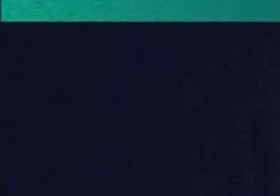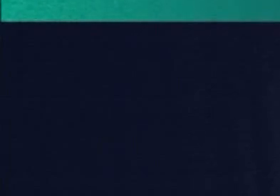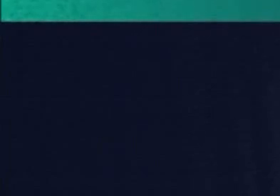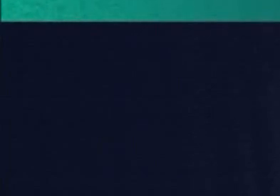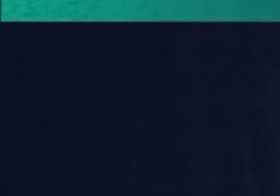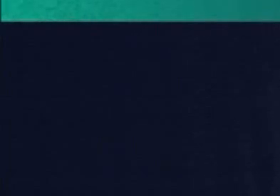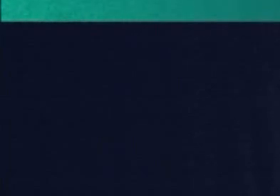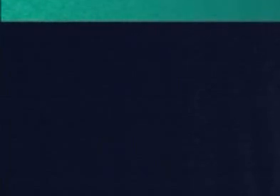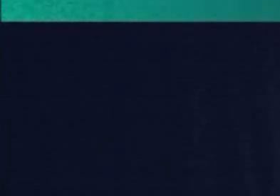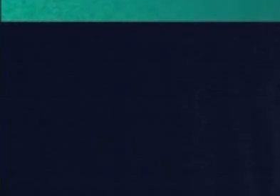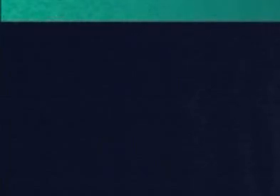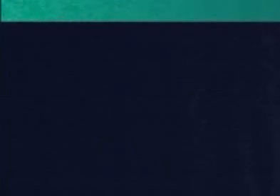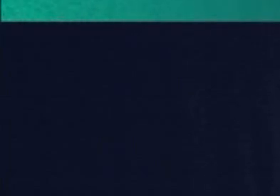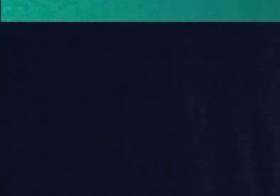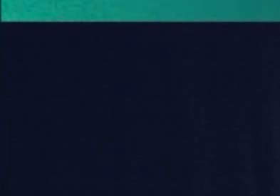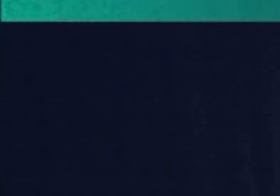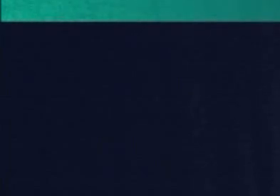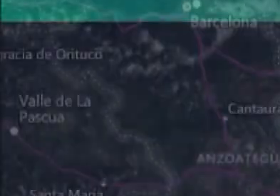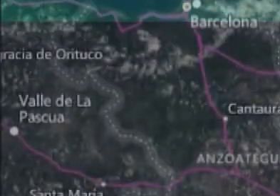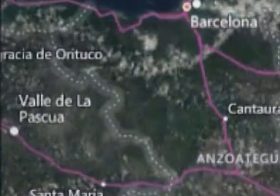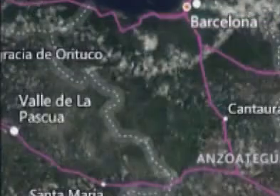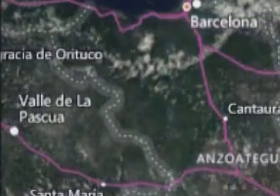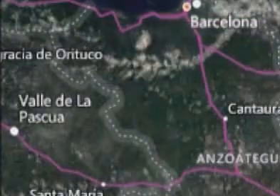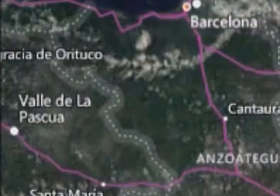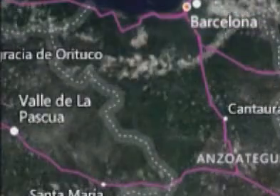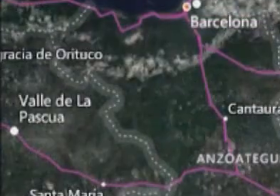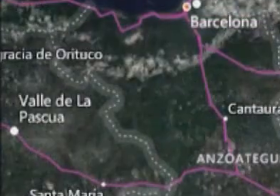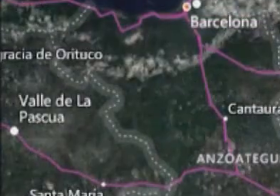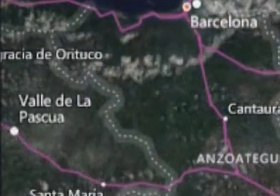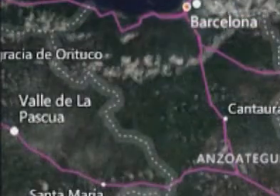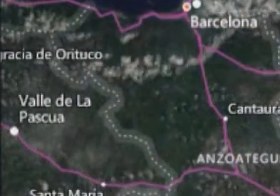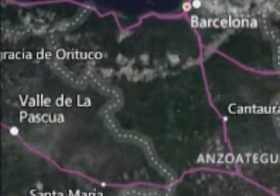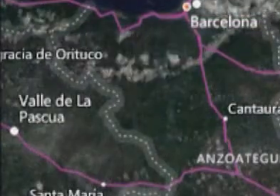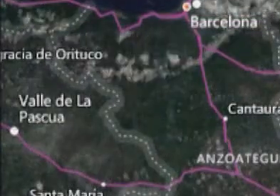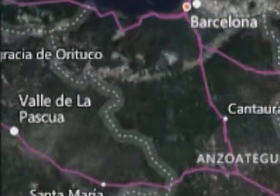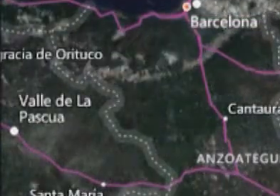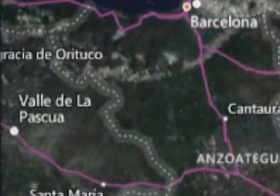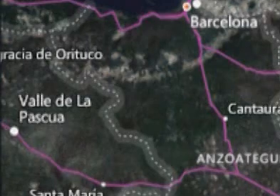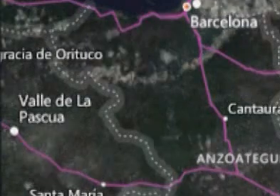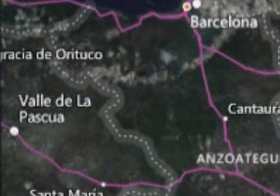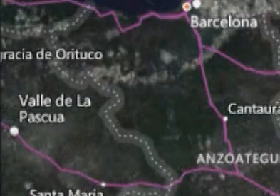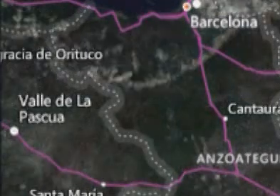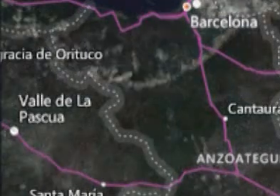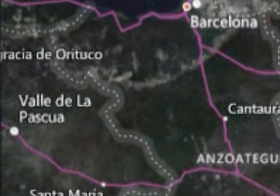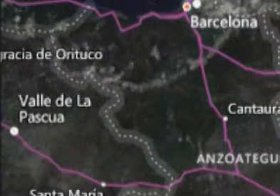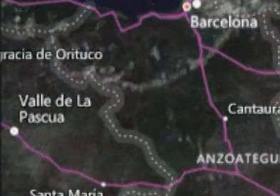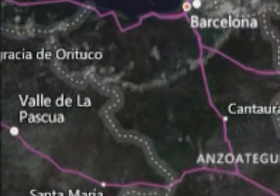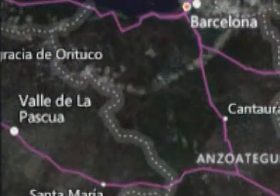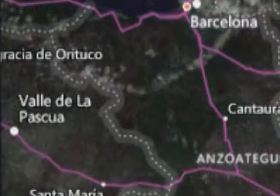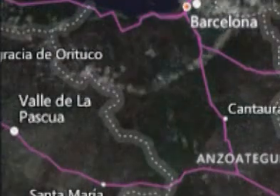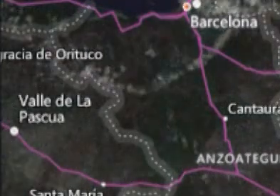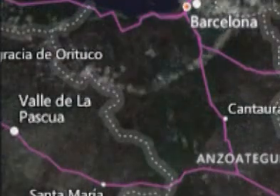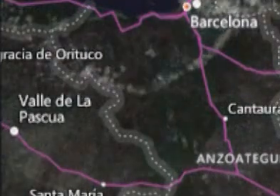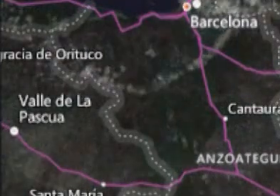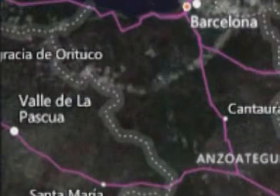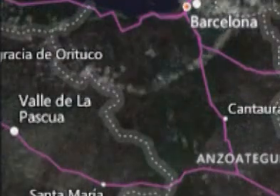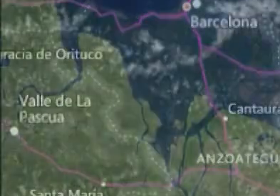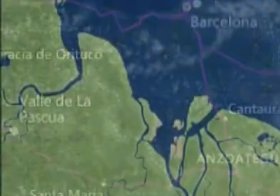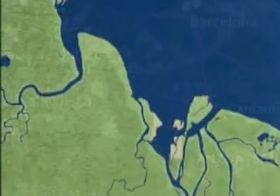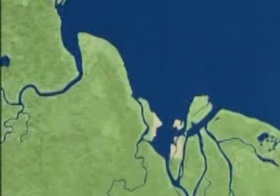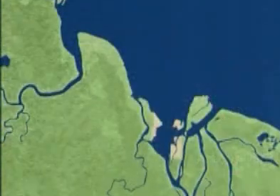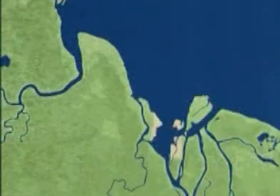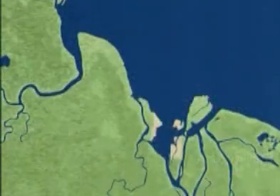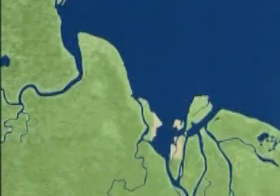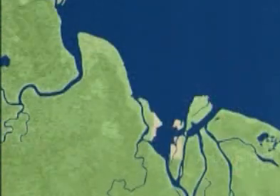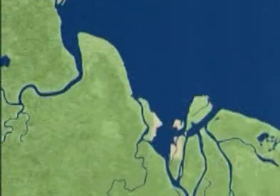Zena James here with a look at your weather. Sun and a slight touch of haze were our main features today, with